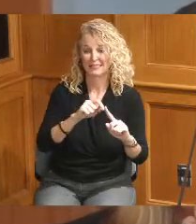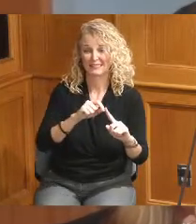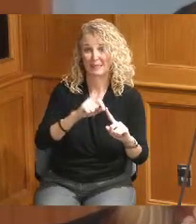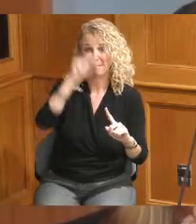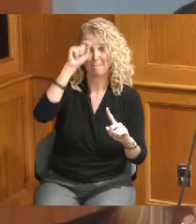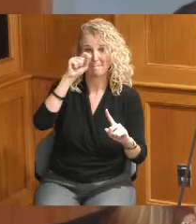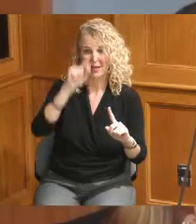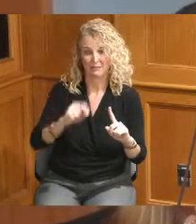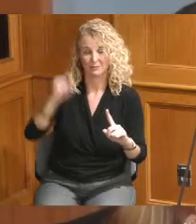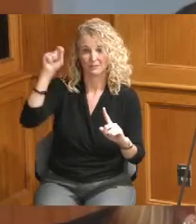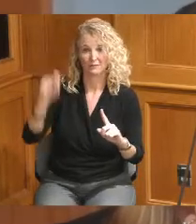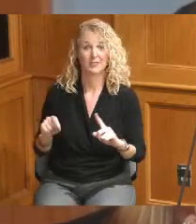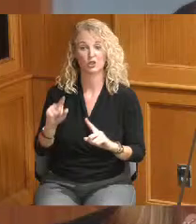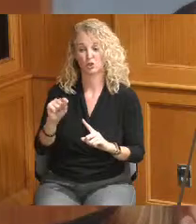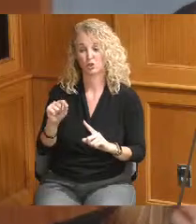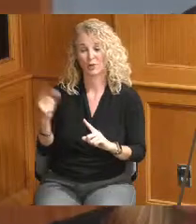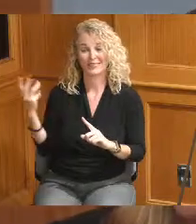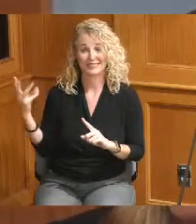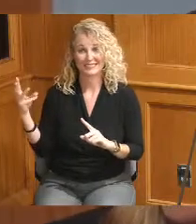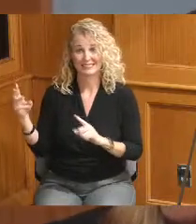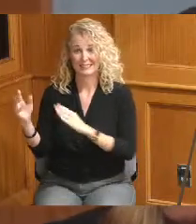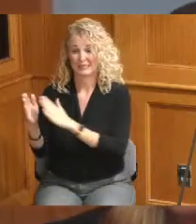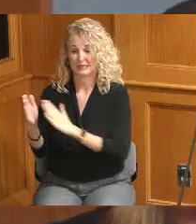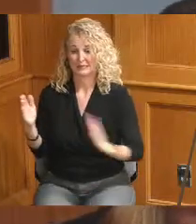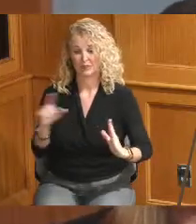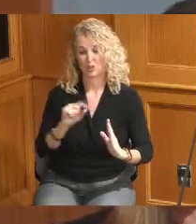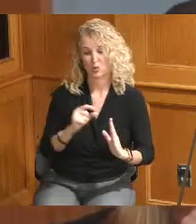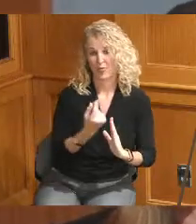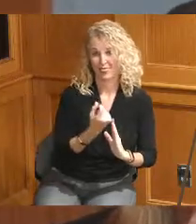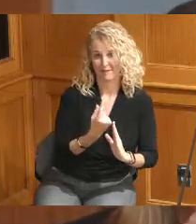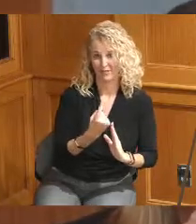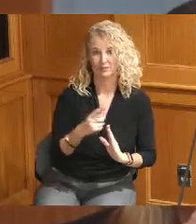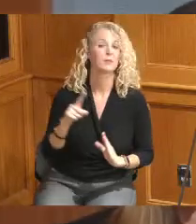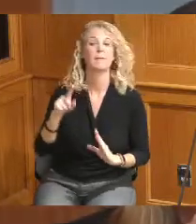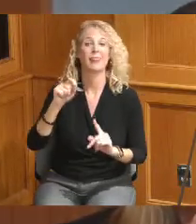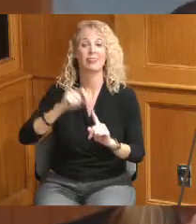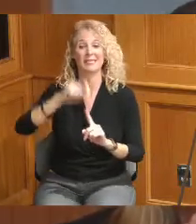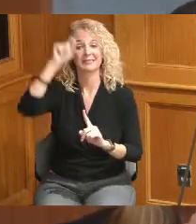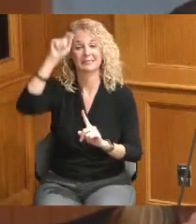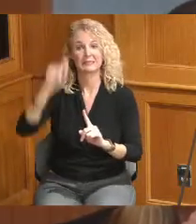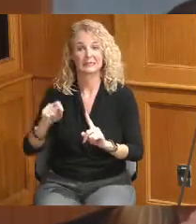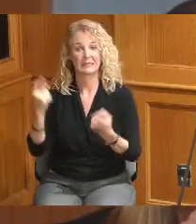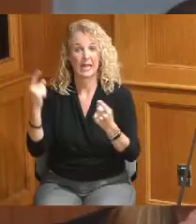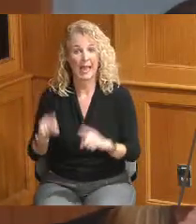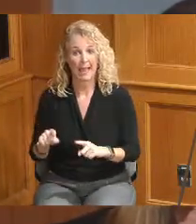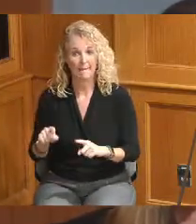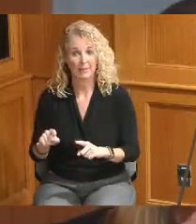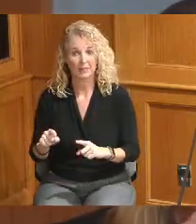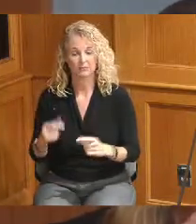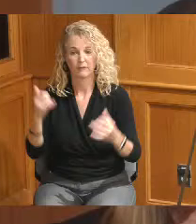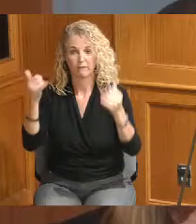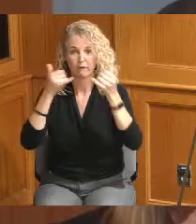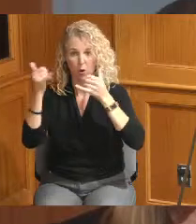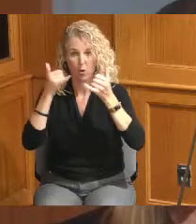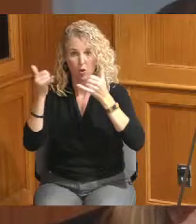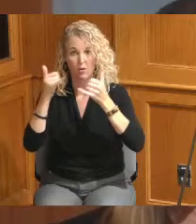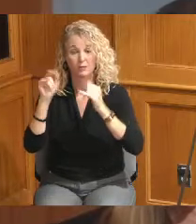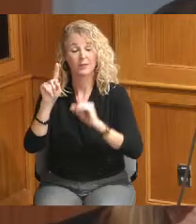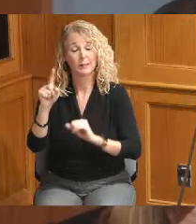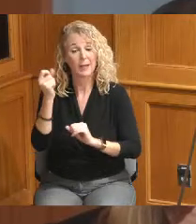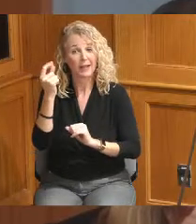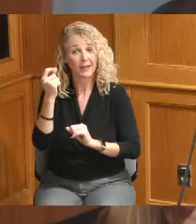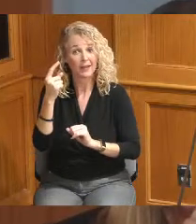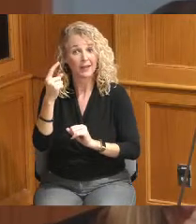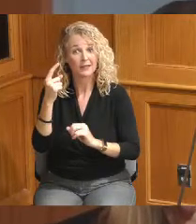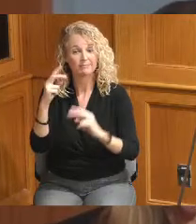was another one back in 2011, according to this. But the spikes are with just the phone calls. But then